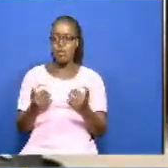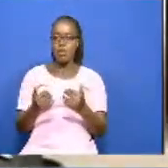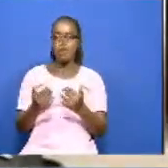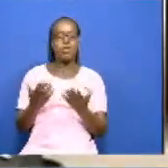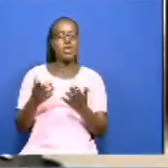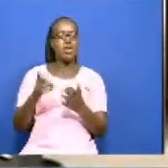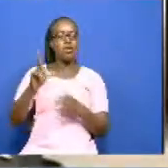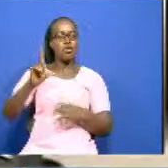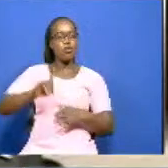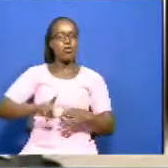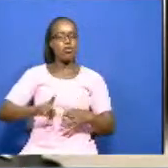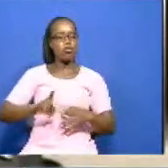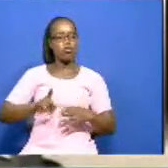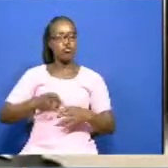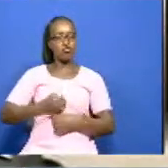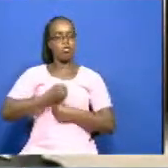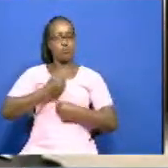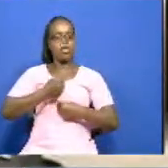confidence